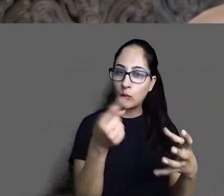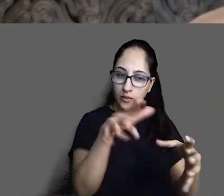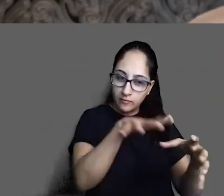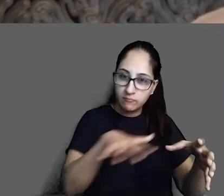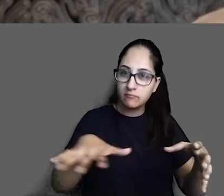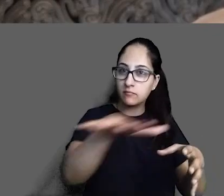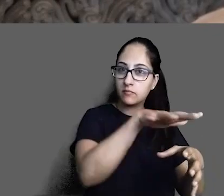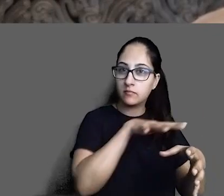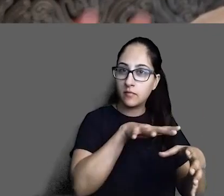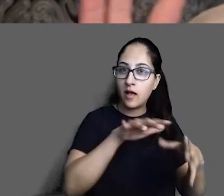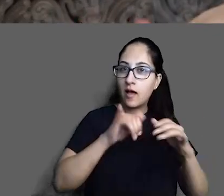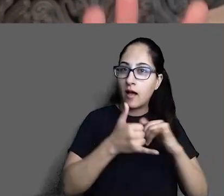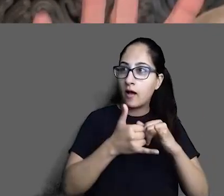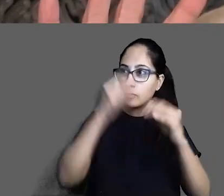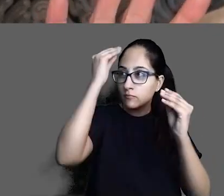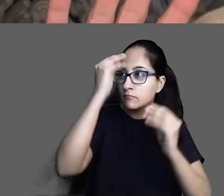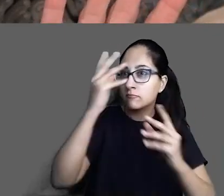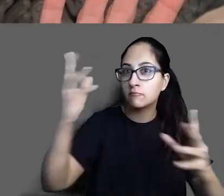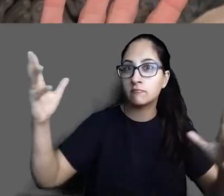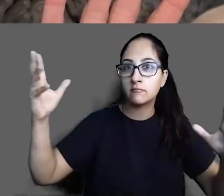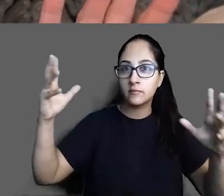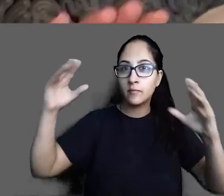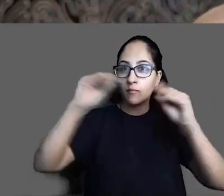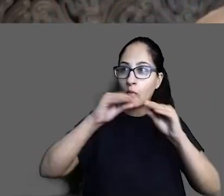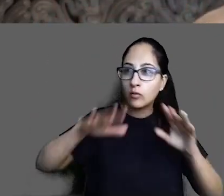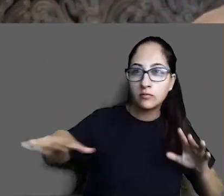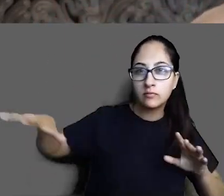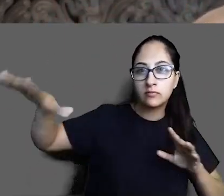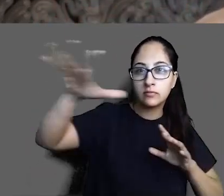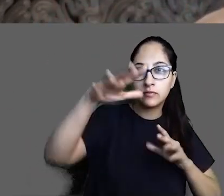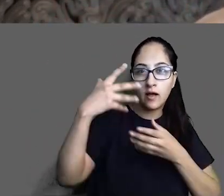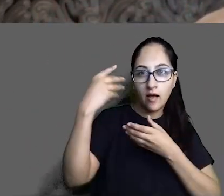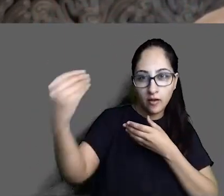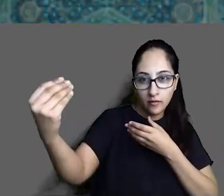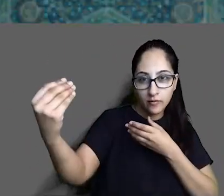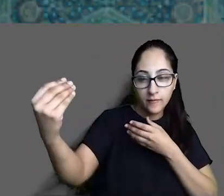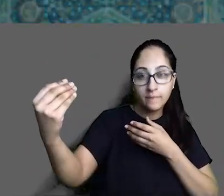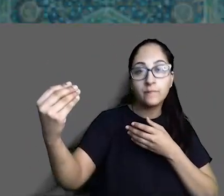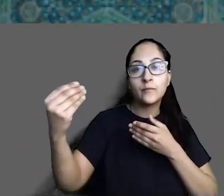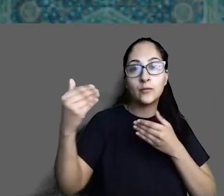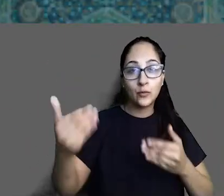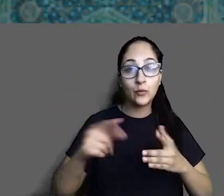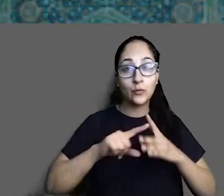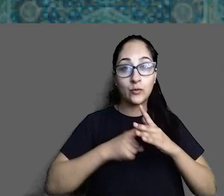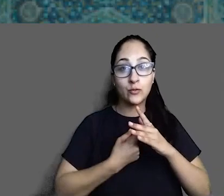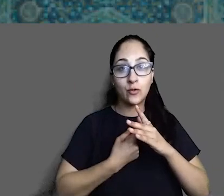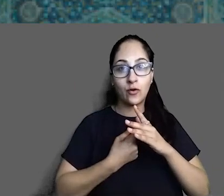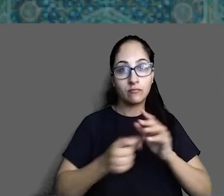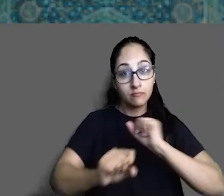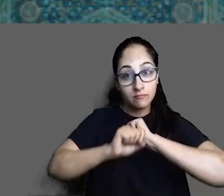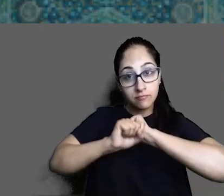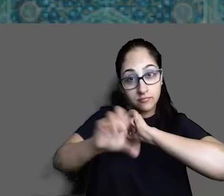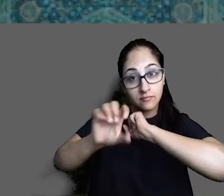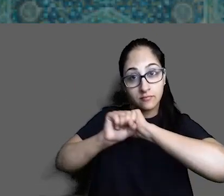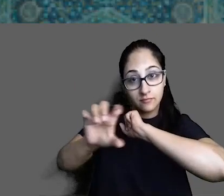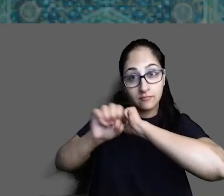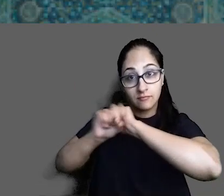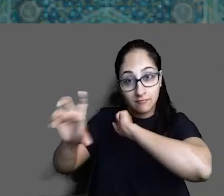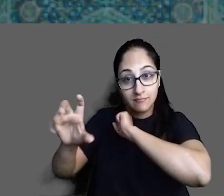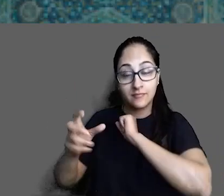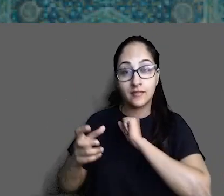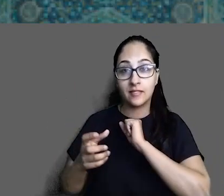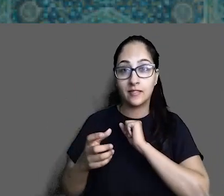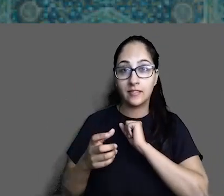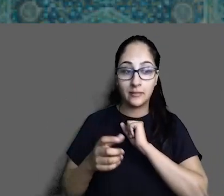the regions and countries that they always shared historic connections with. So we became the promoters of